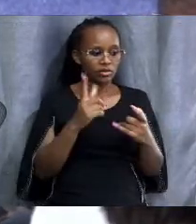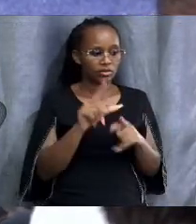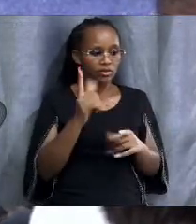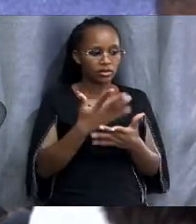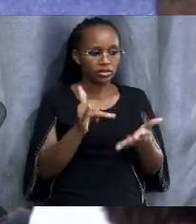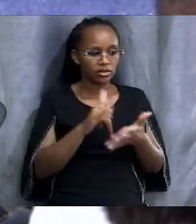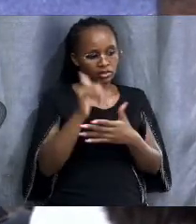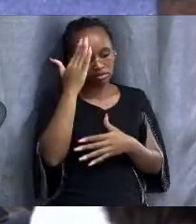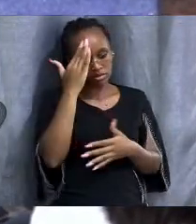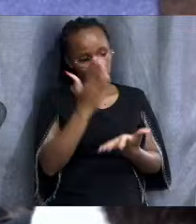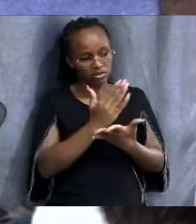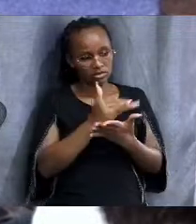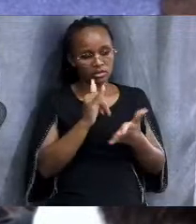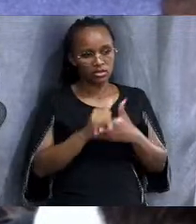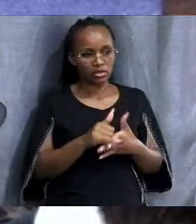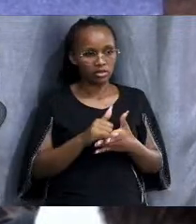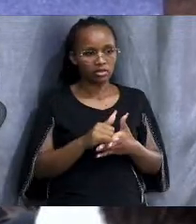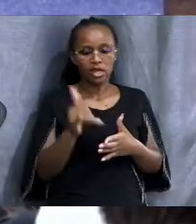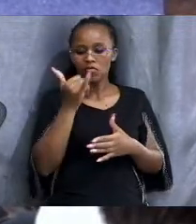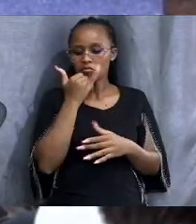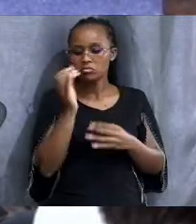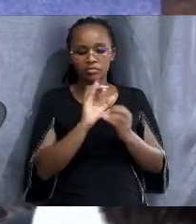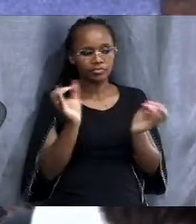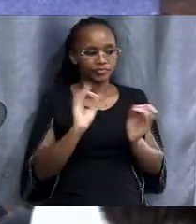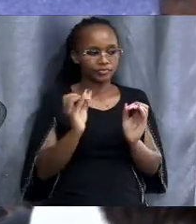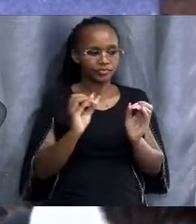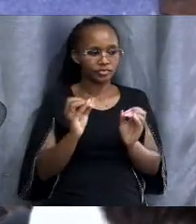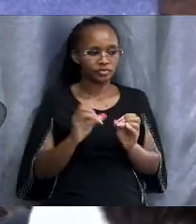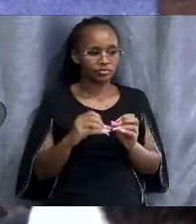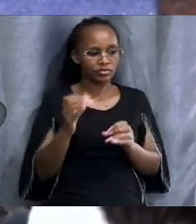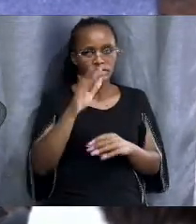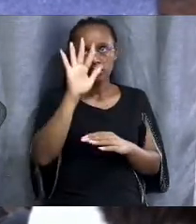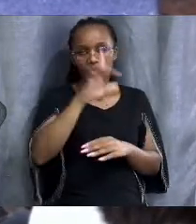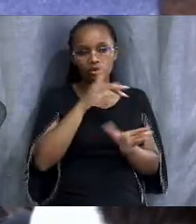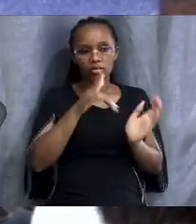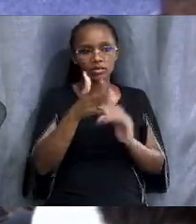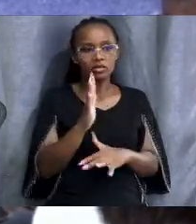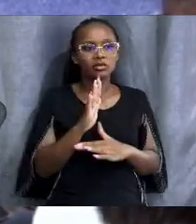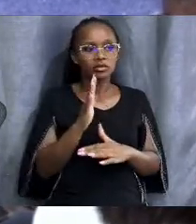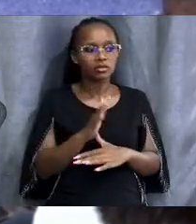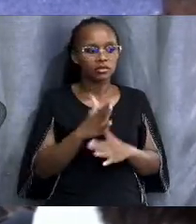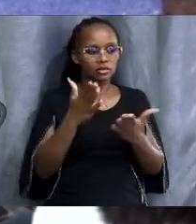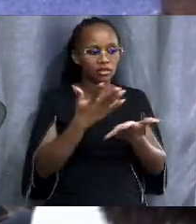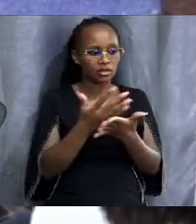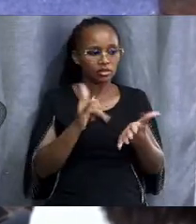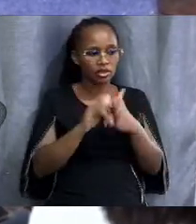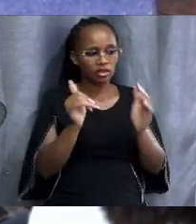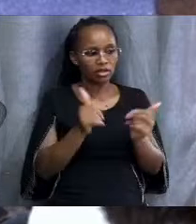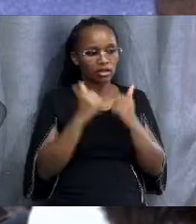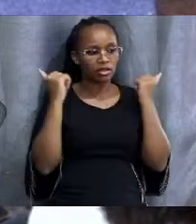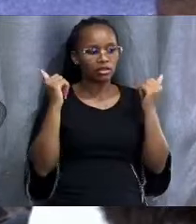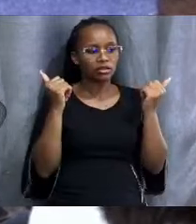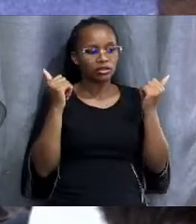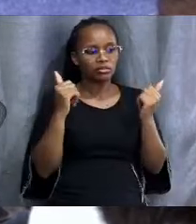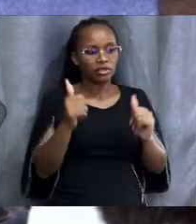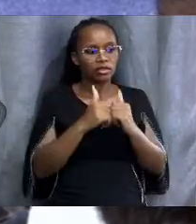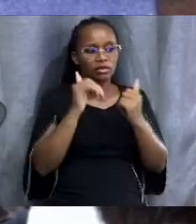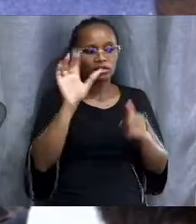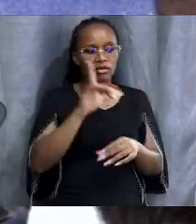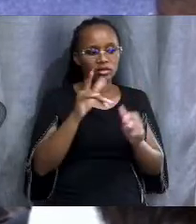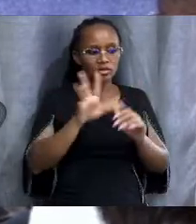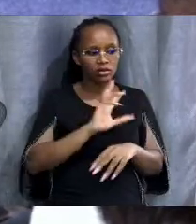odomu etoe ni ate gotiriko hiti ya mahetetie. Ni todu we gai odoyo weke kete